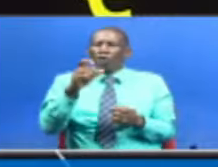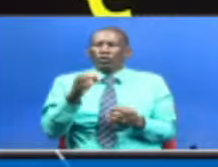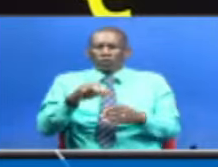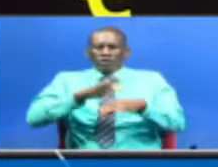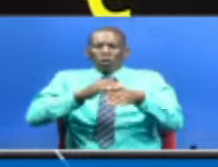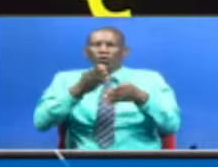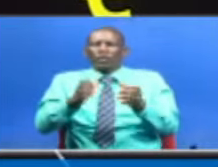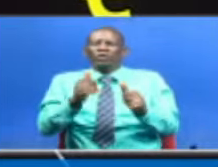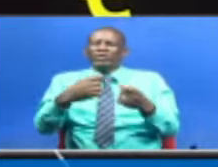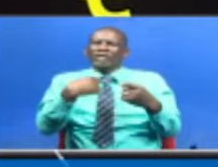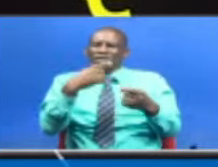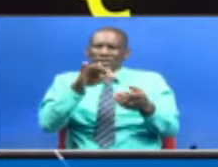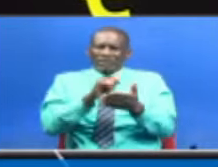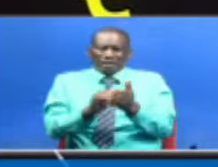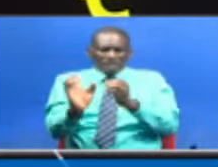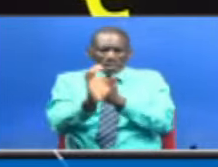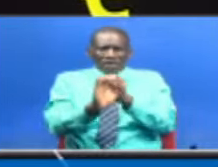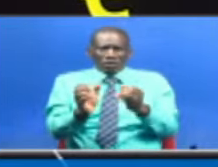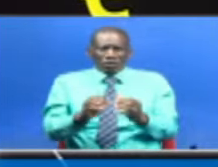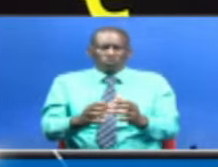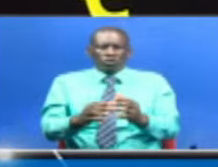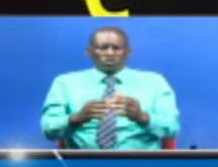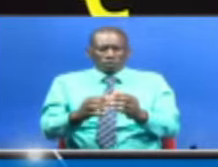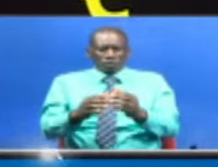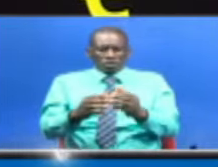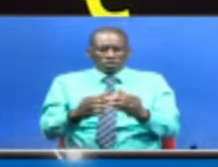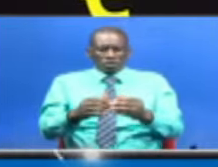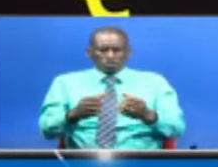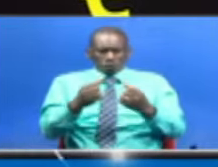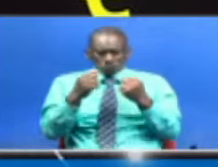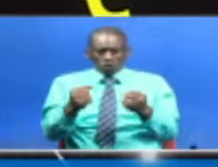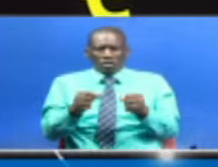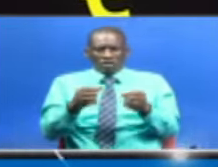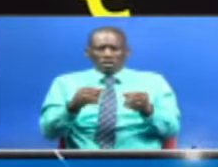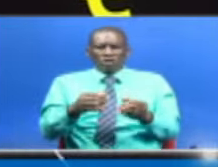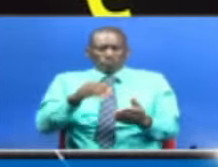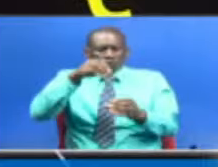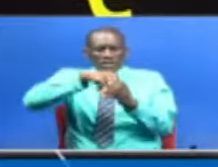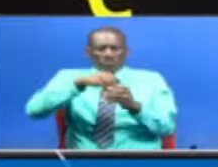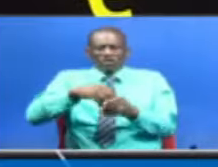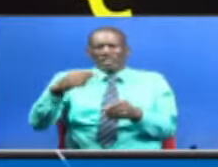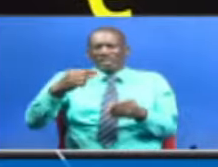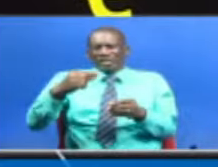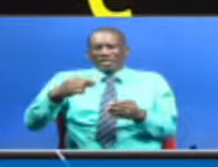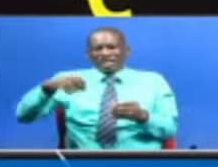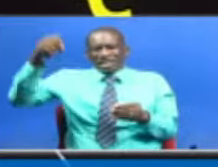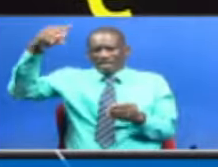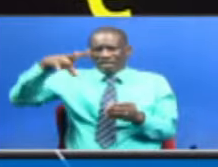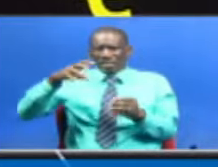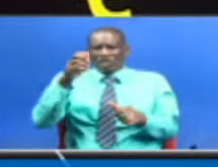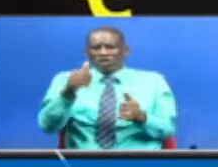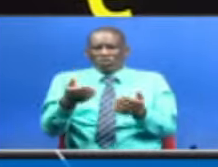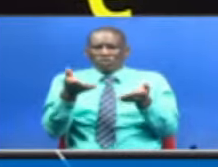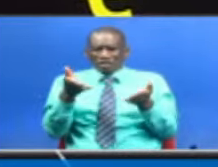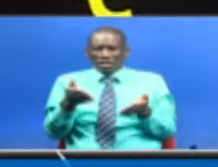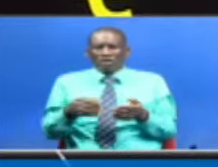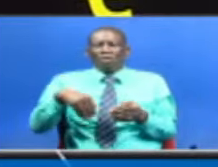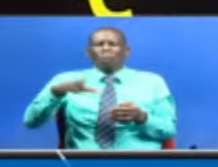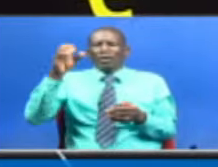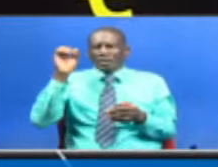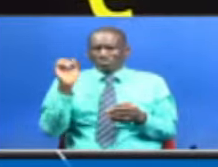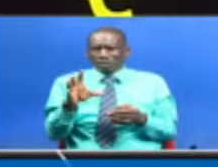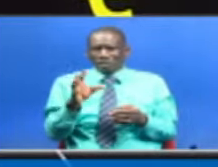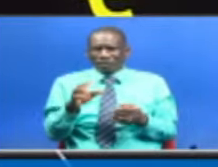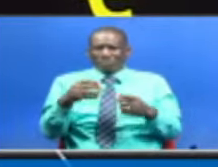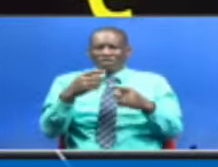would say is that the country was bold enough to even invest in green energy resources, which are substantially more expensive,